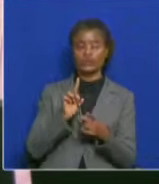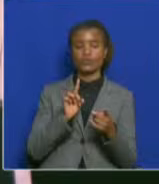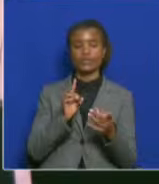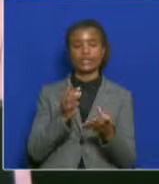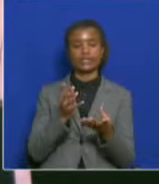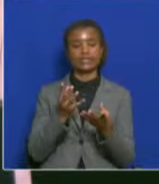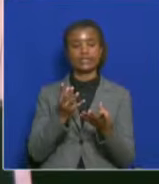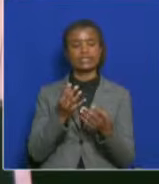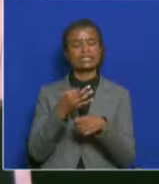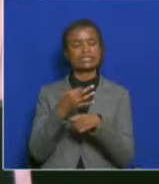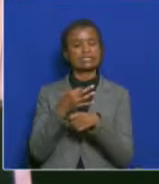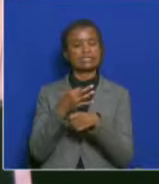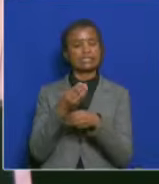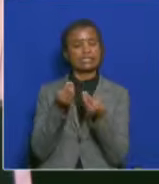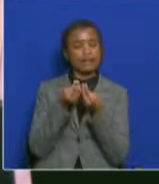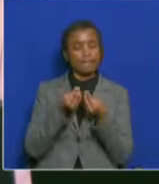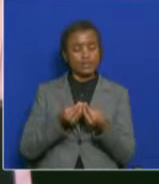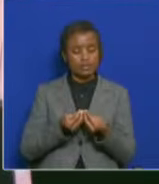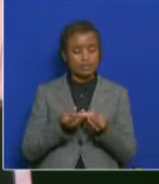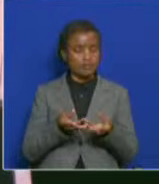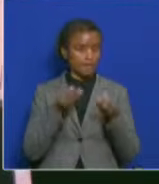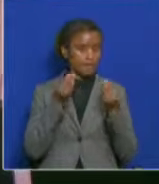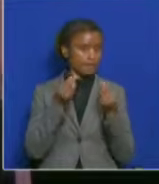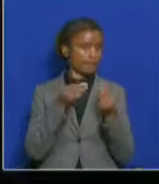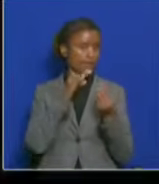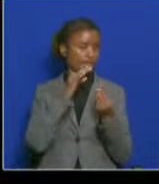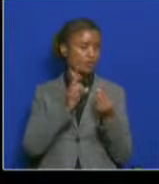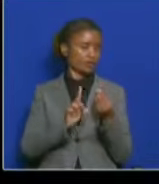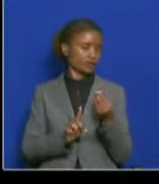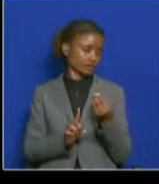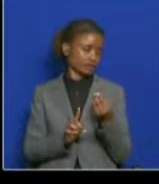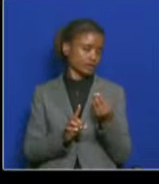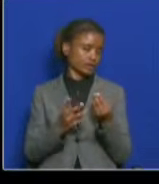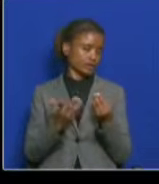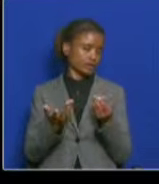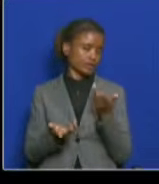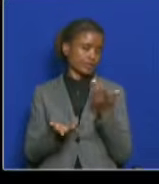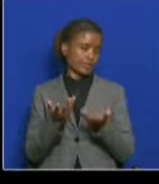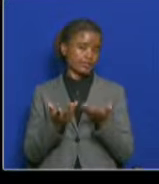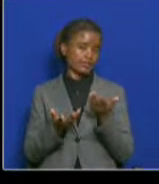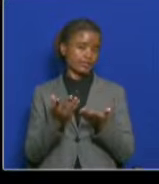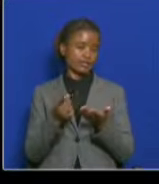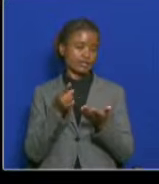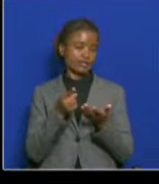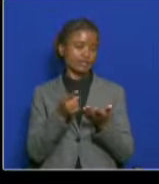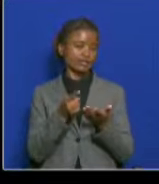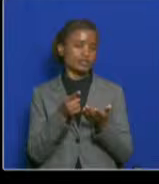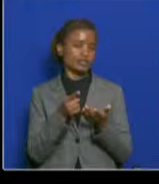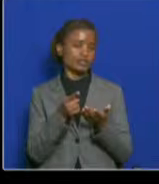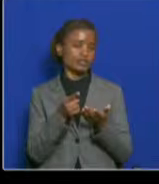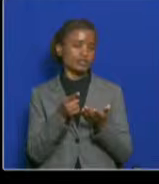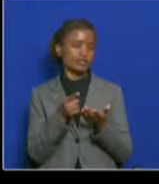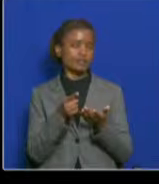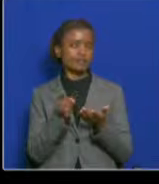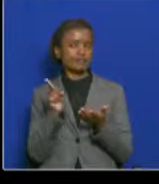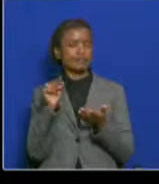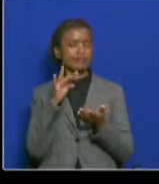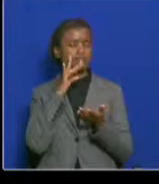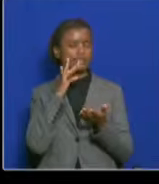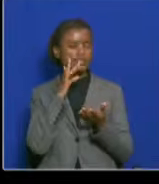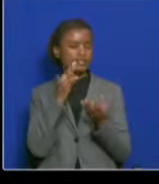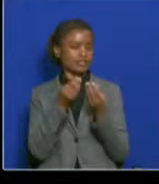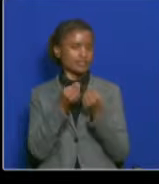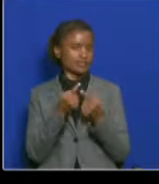this seems to be a reference to something different from the price list, that the samples themselves would have